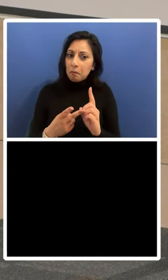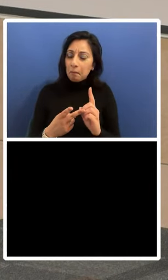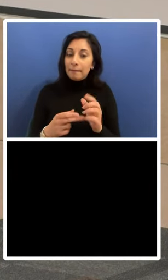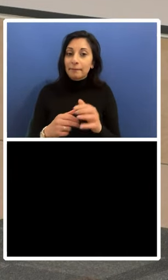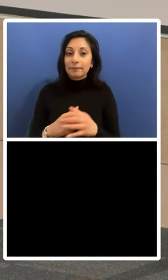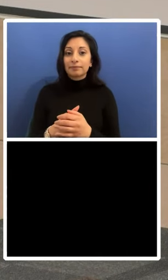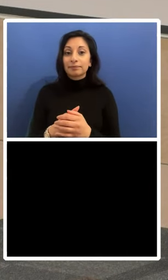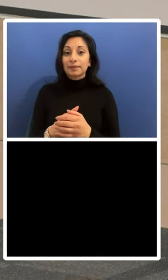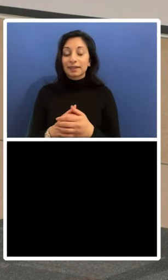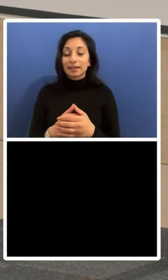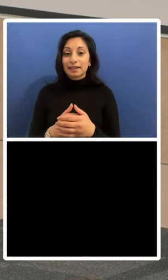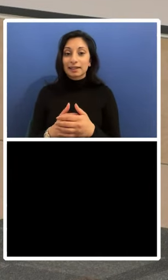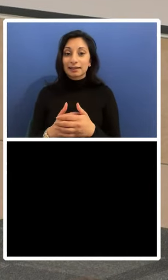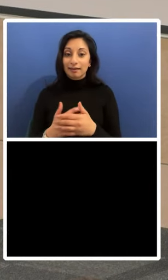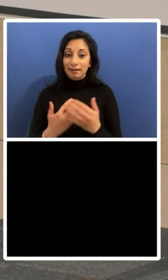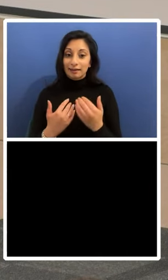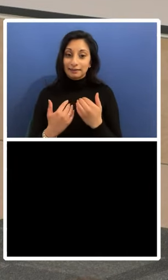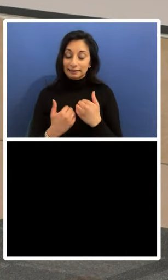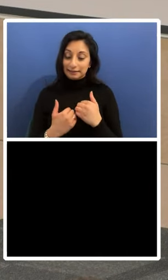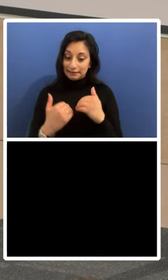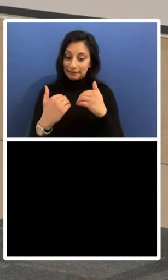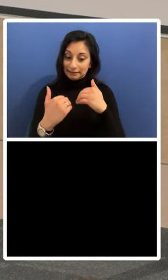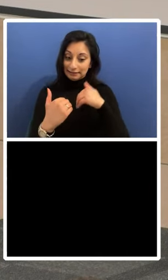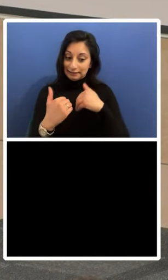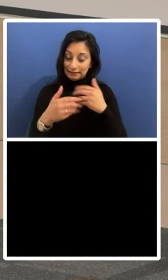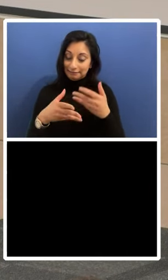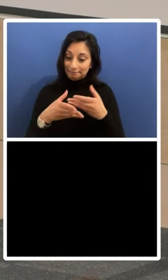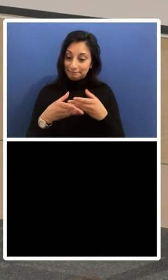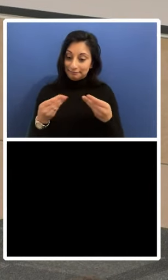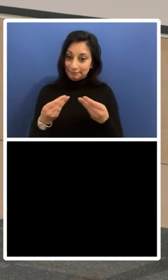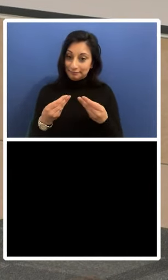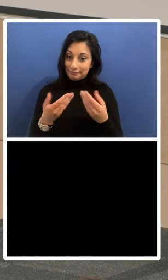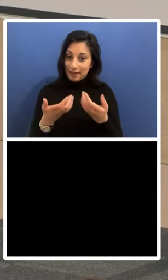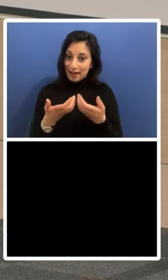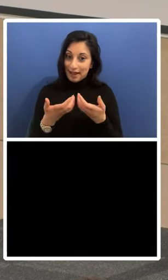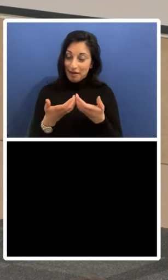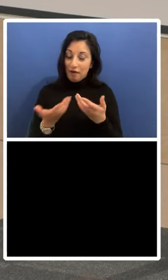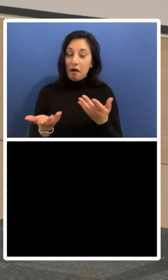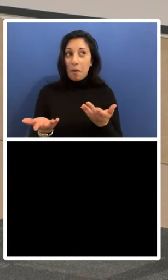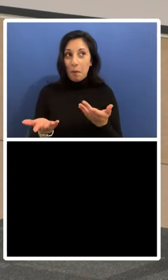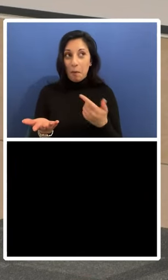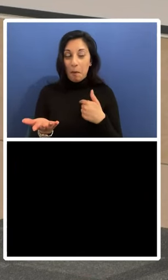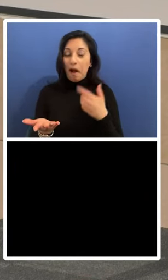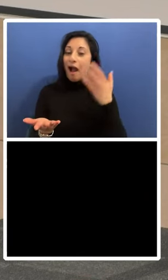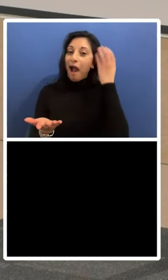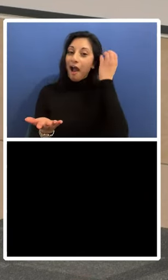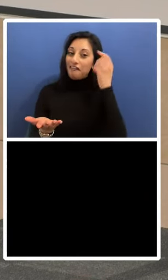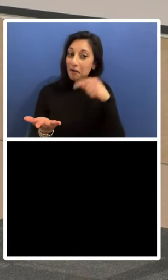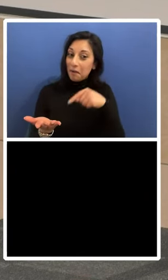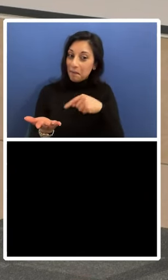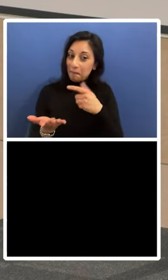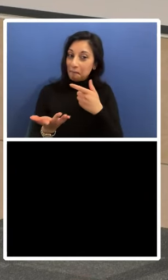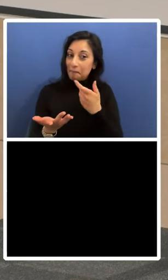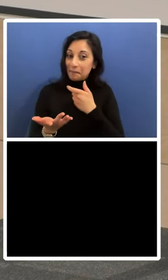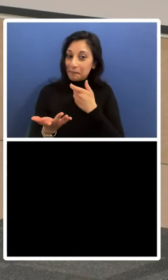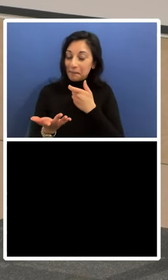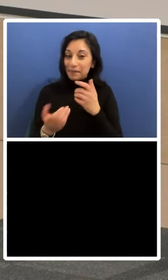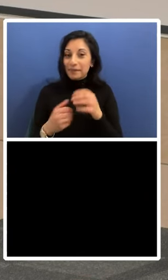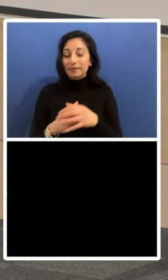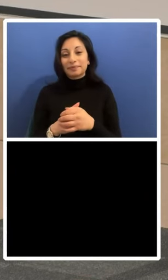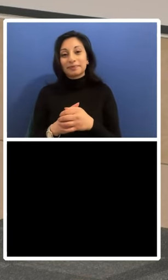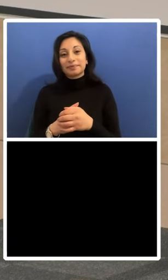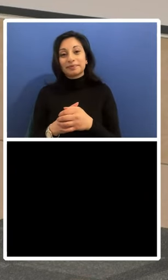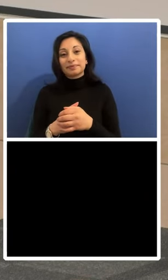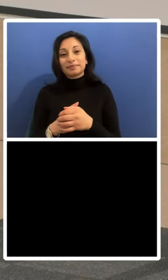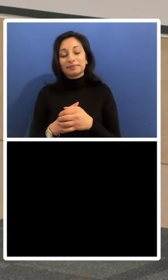How do I atone for my sins? Yeah. How do I atone for my sins? No wonder I forgot that. I blocked that one out. We had a massive fight about the subtitle,